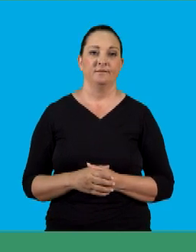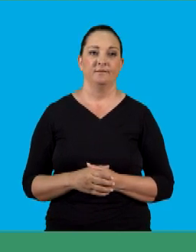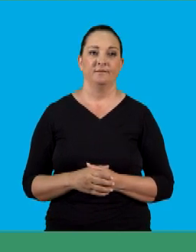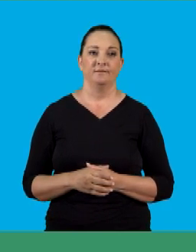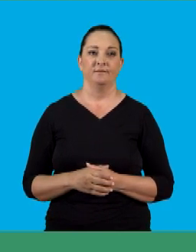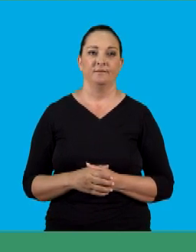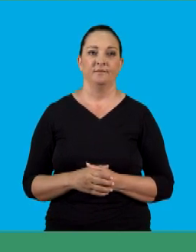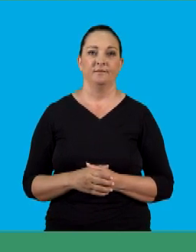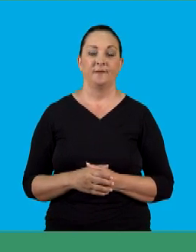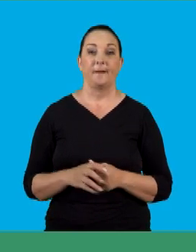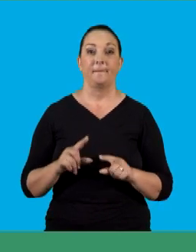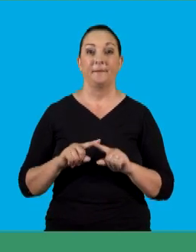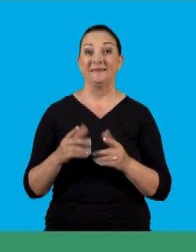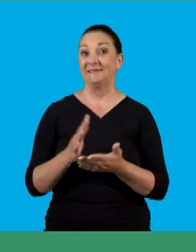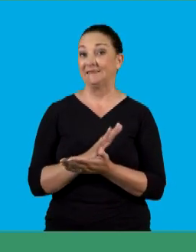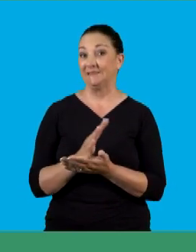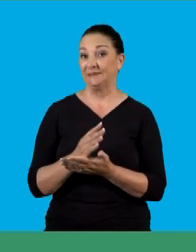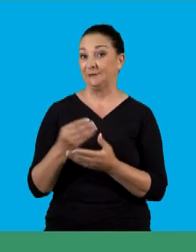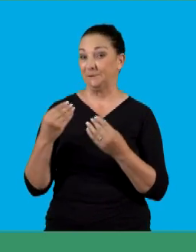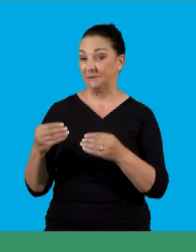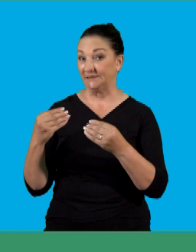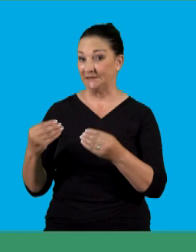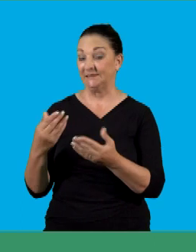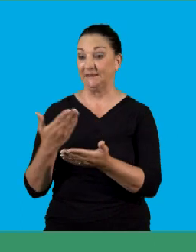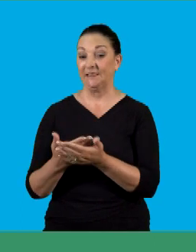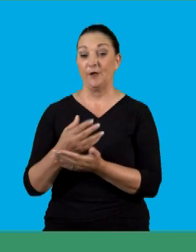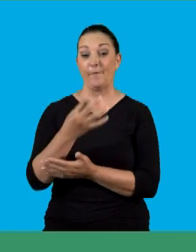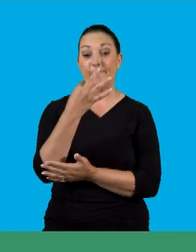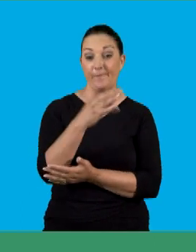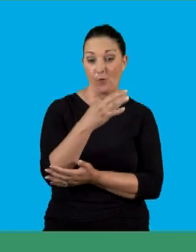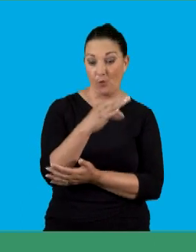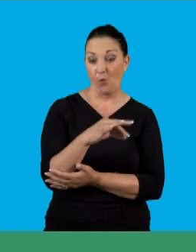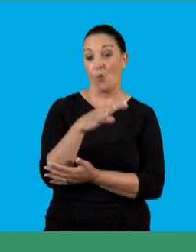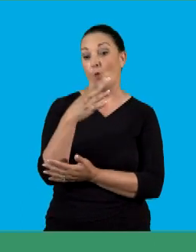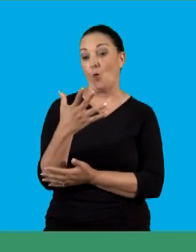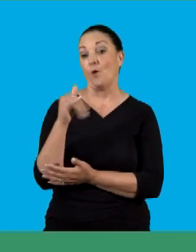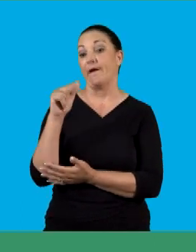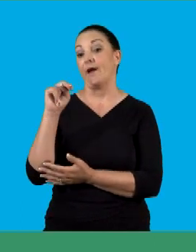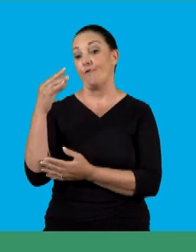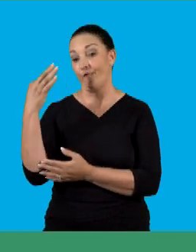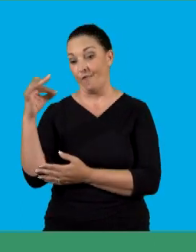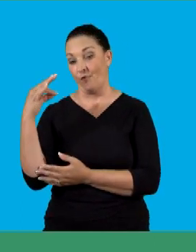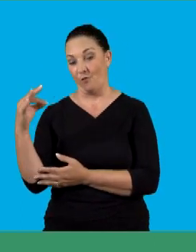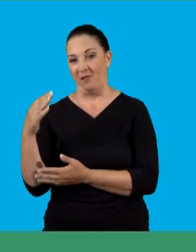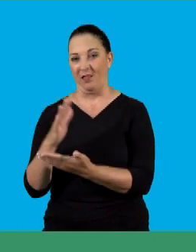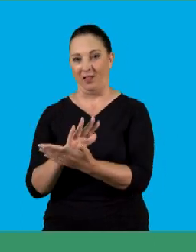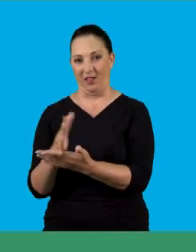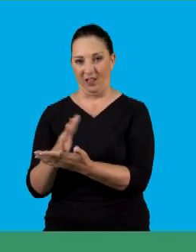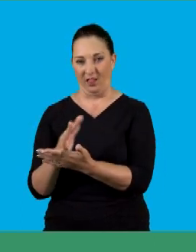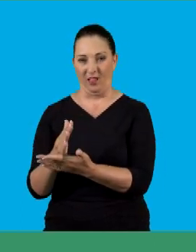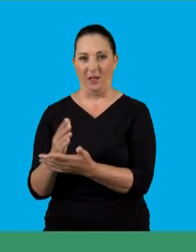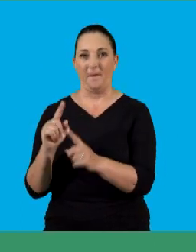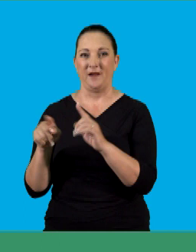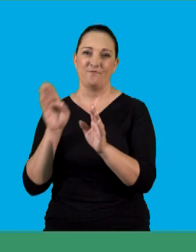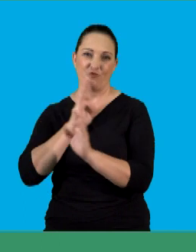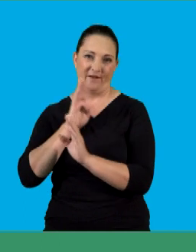businesses exist in the formal or informal sectors. So you may find some of the businesses that fall under